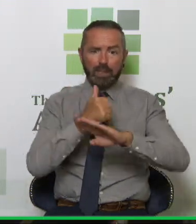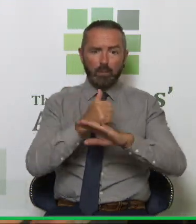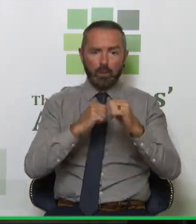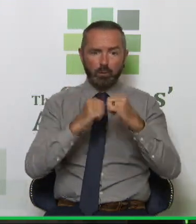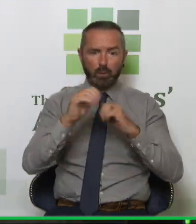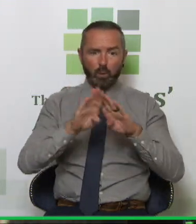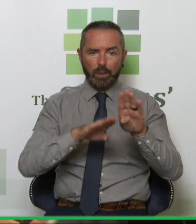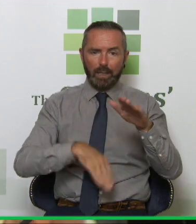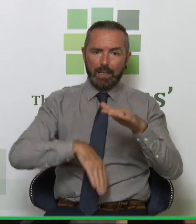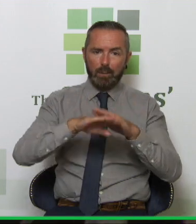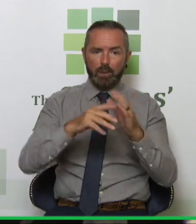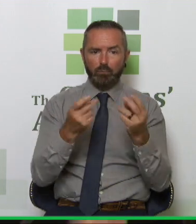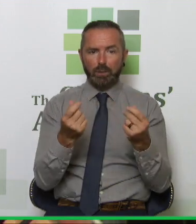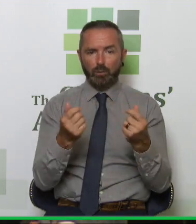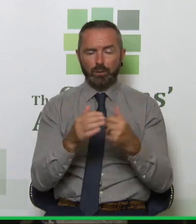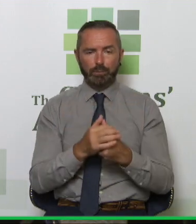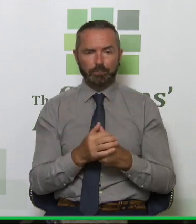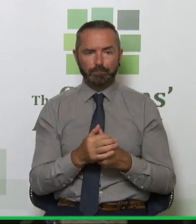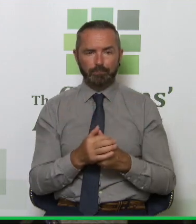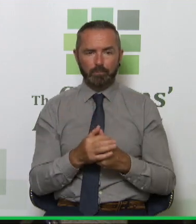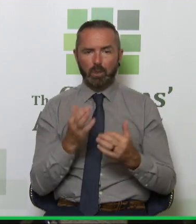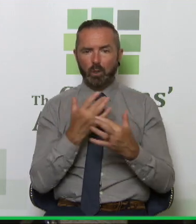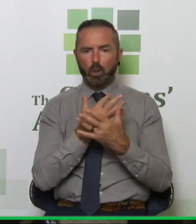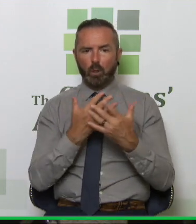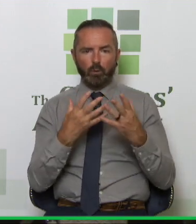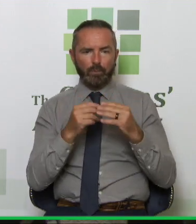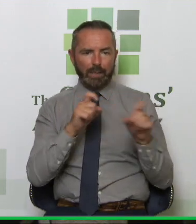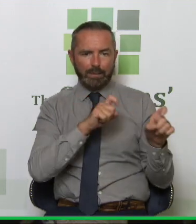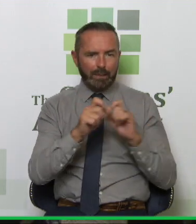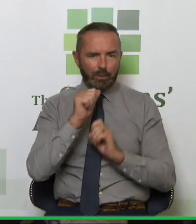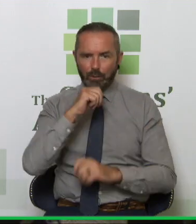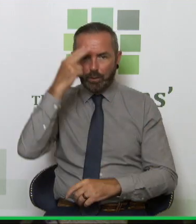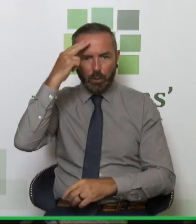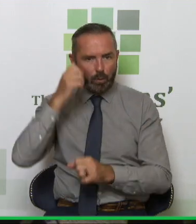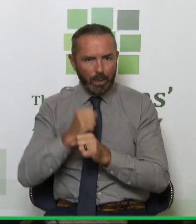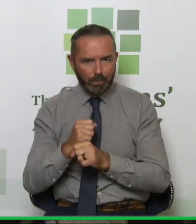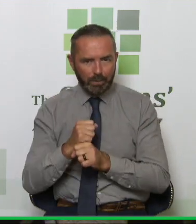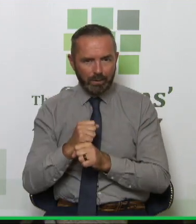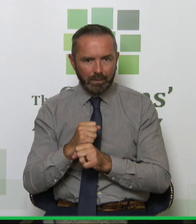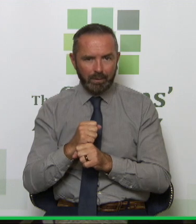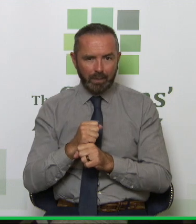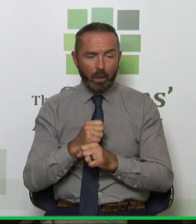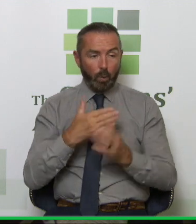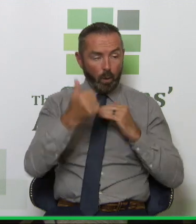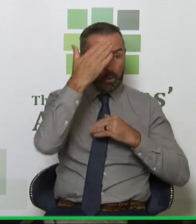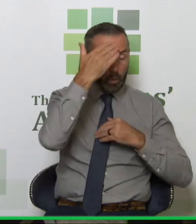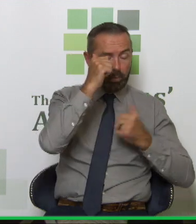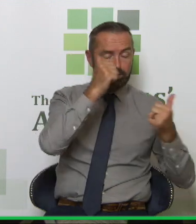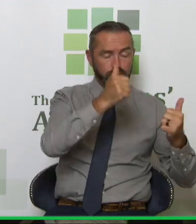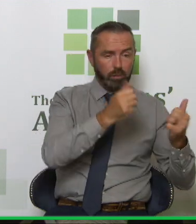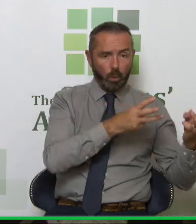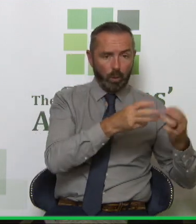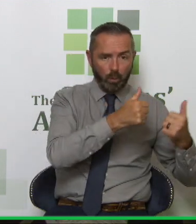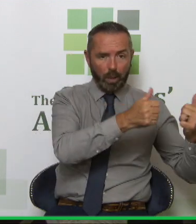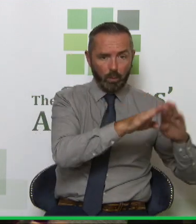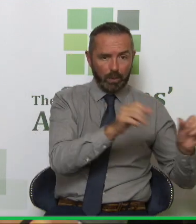have. There's a lot of unknowns. The knowns are the efficacy of a brief intervention. And